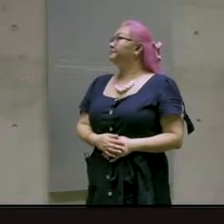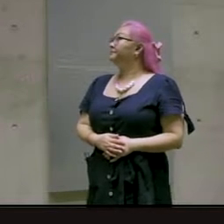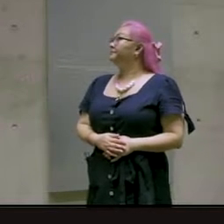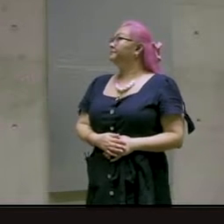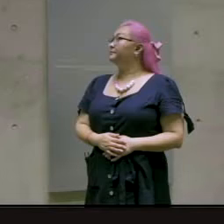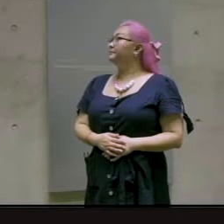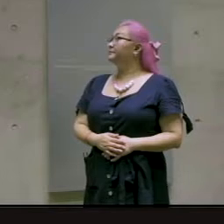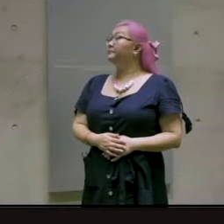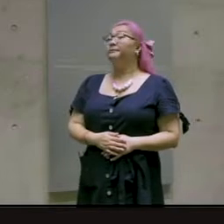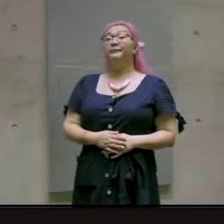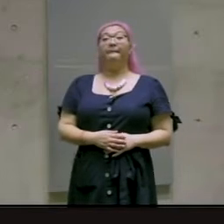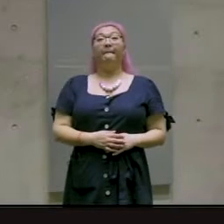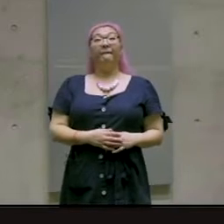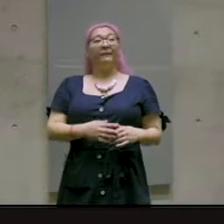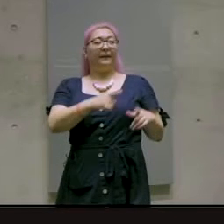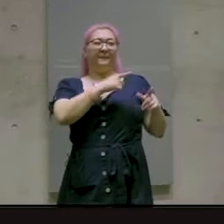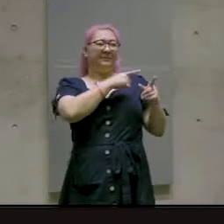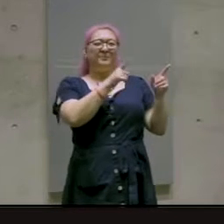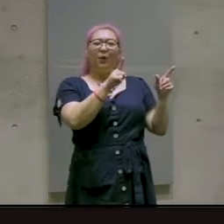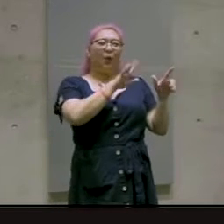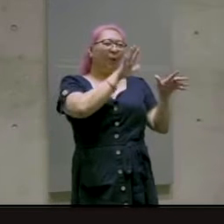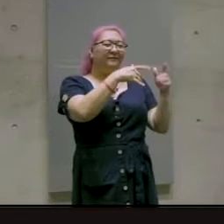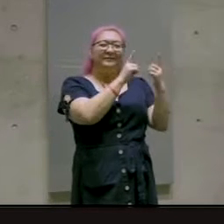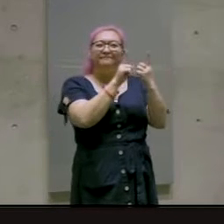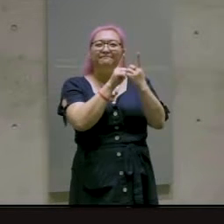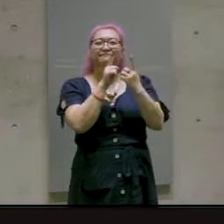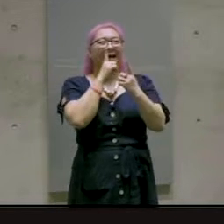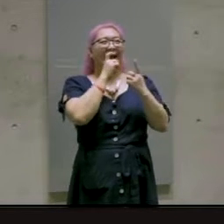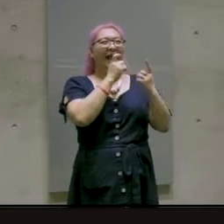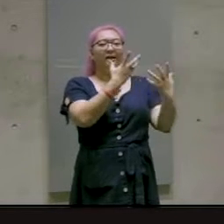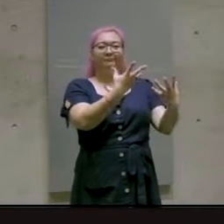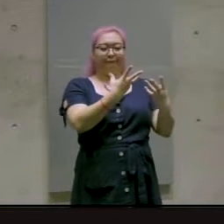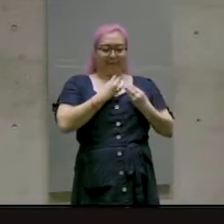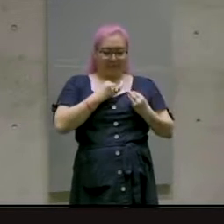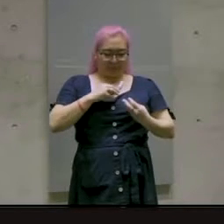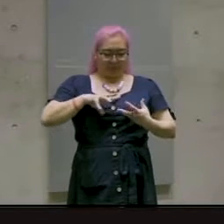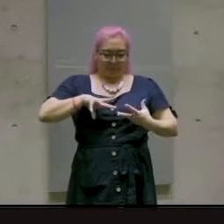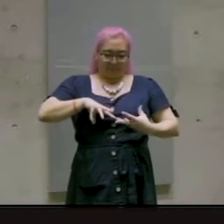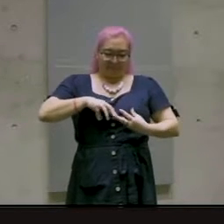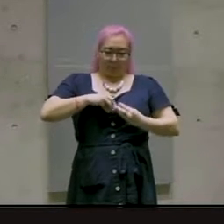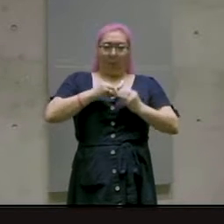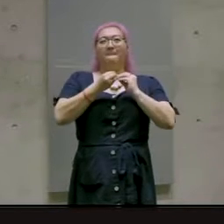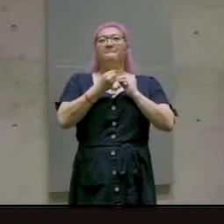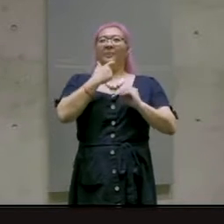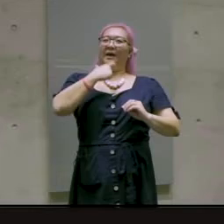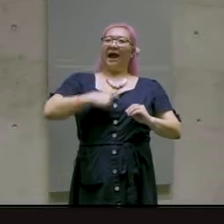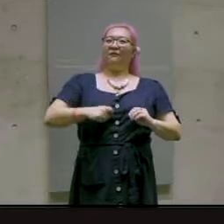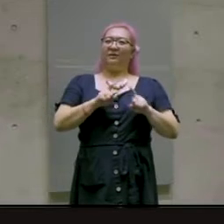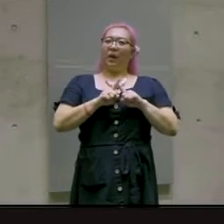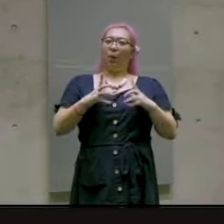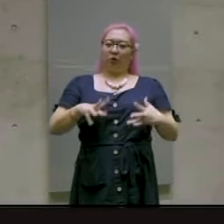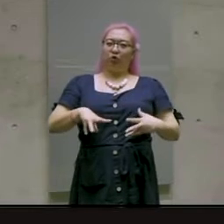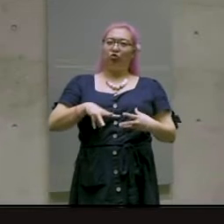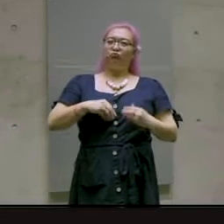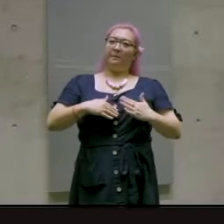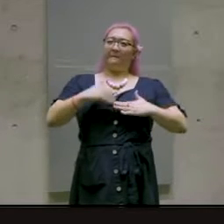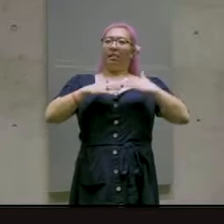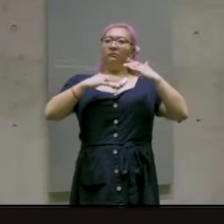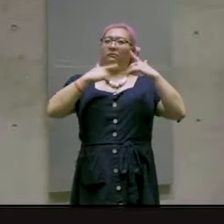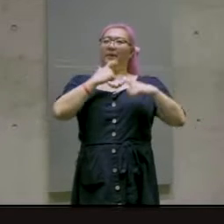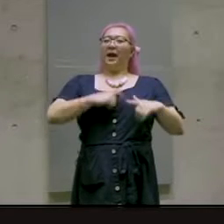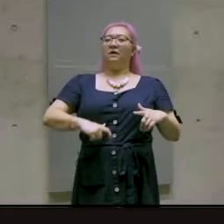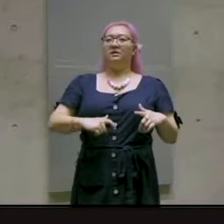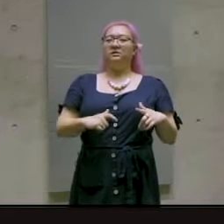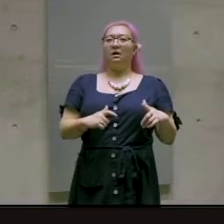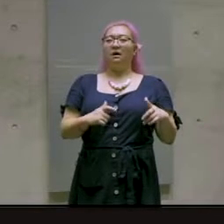their profile of their character and then internally motivate how they approach the rest of the game with this kind of implicit narrative motivation